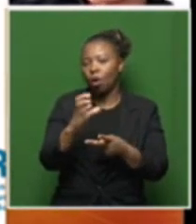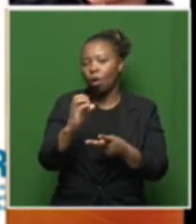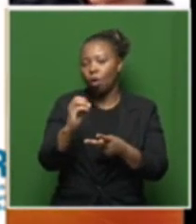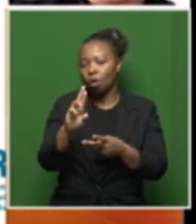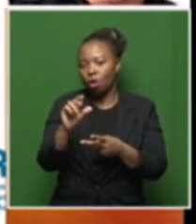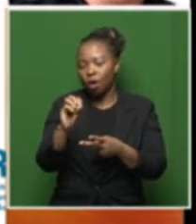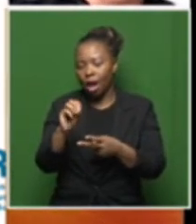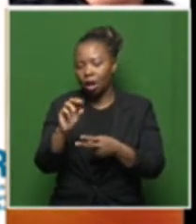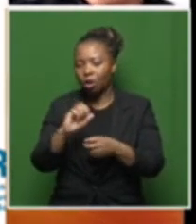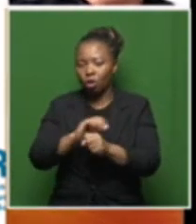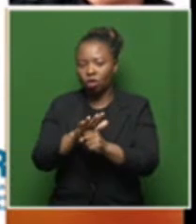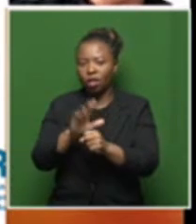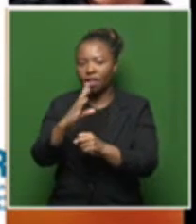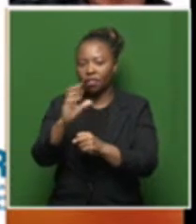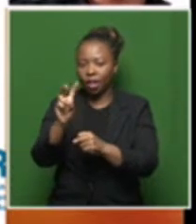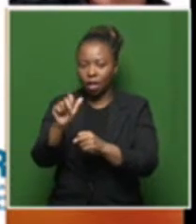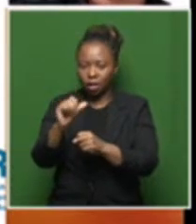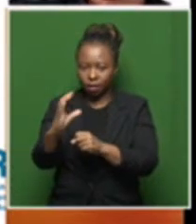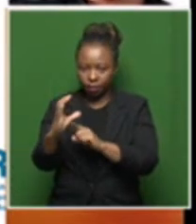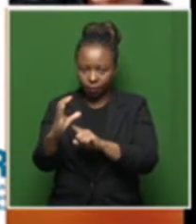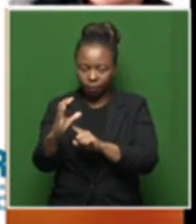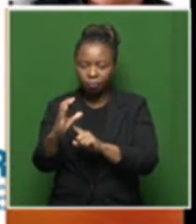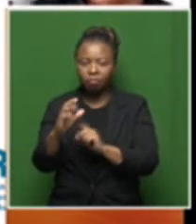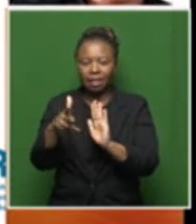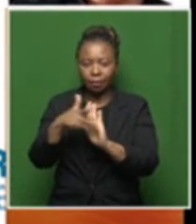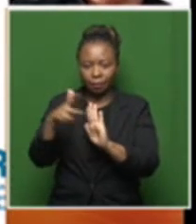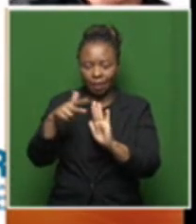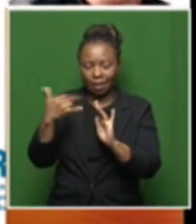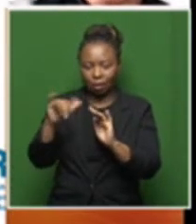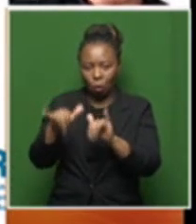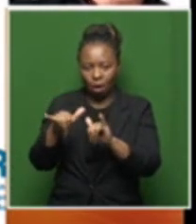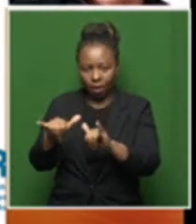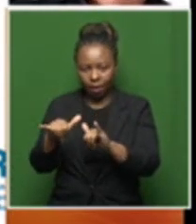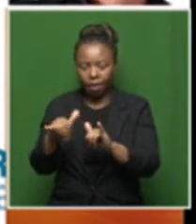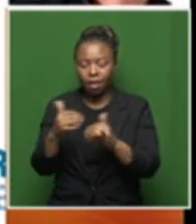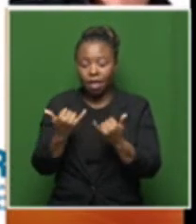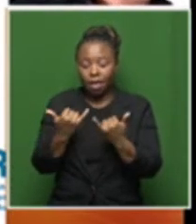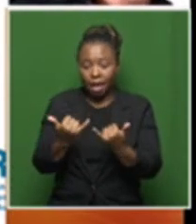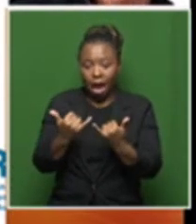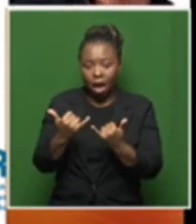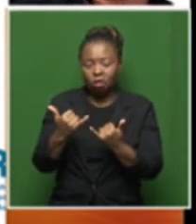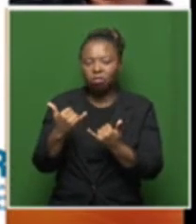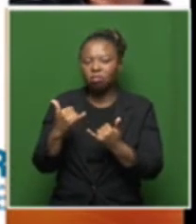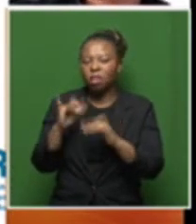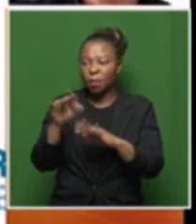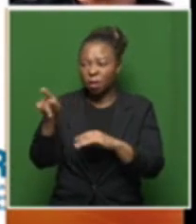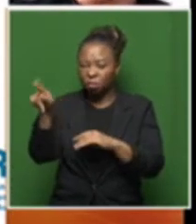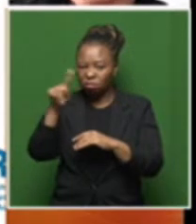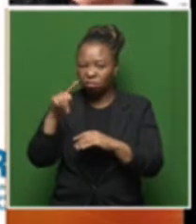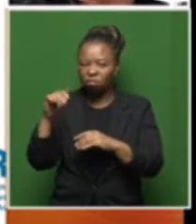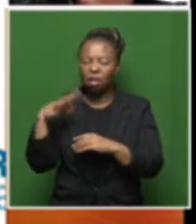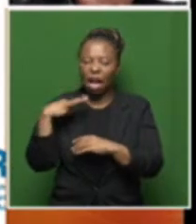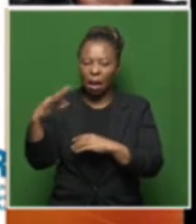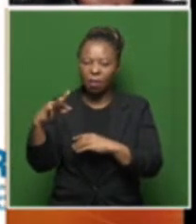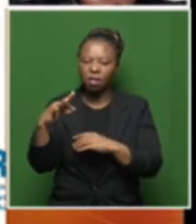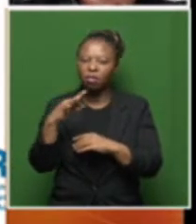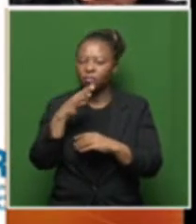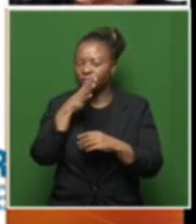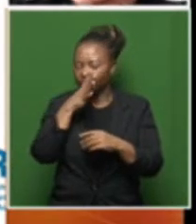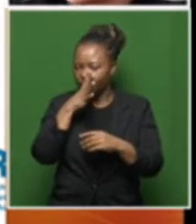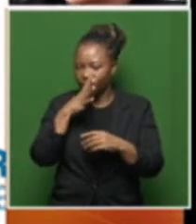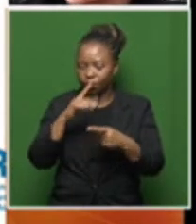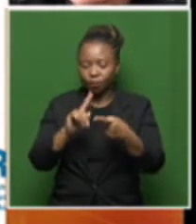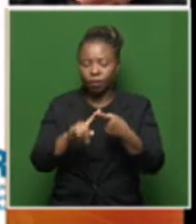are reviewing 2 vaccines, wherein we've got a number of applicants. Firstly, the Sputnik V. We've got